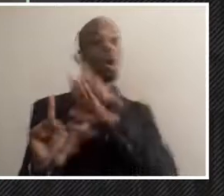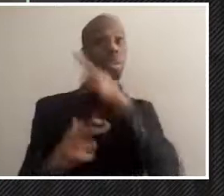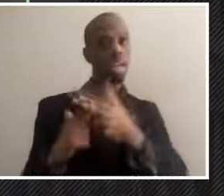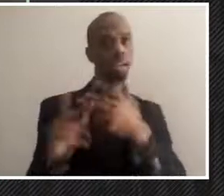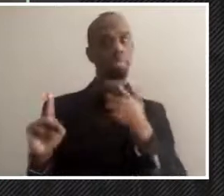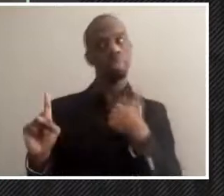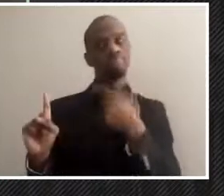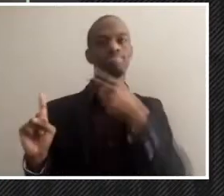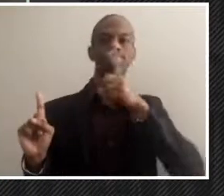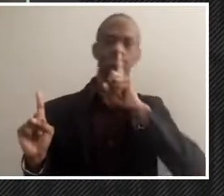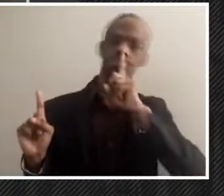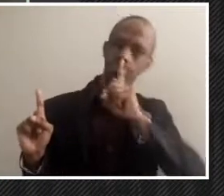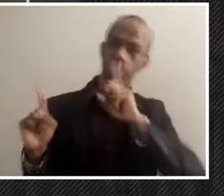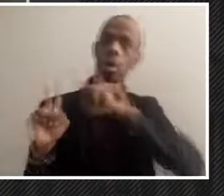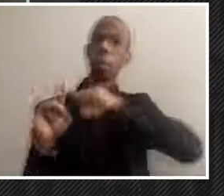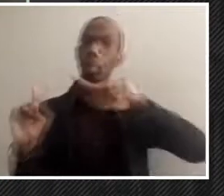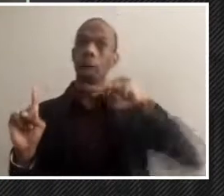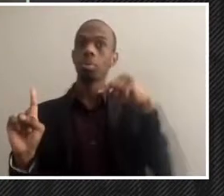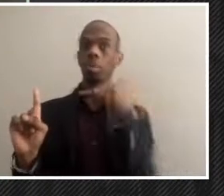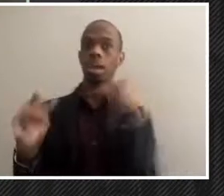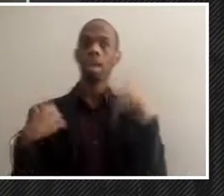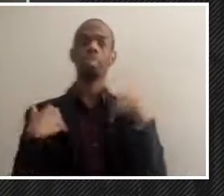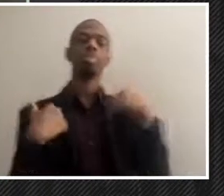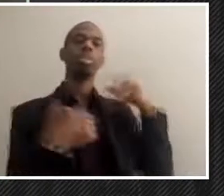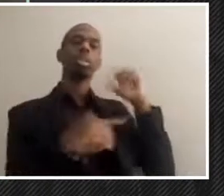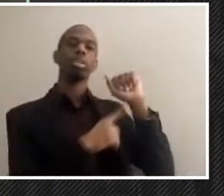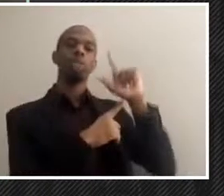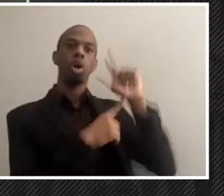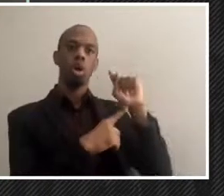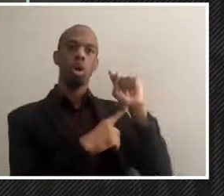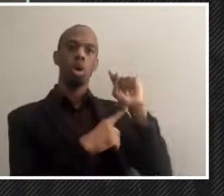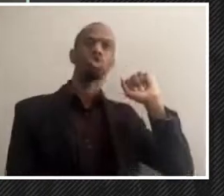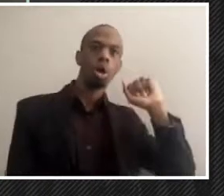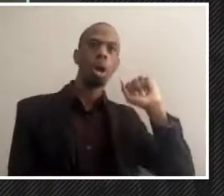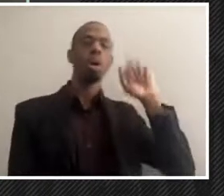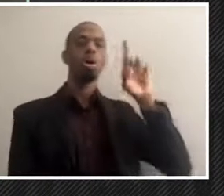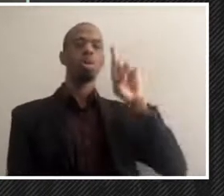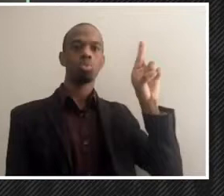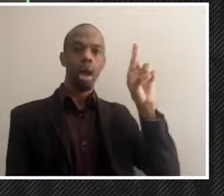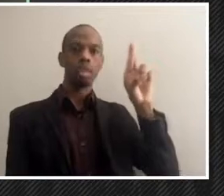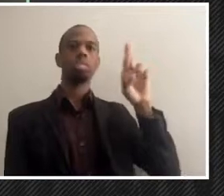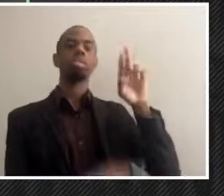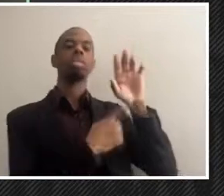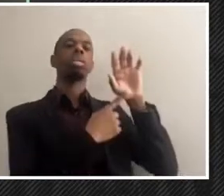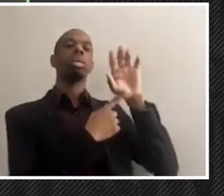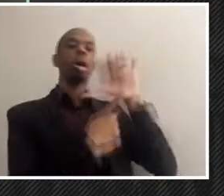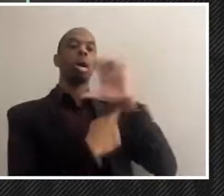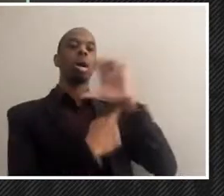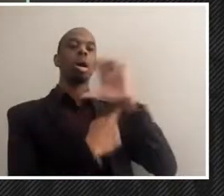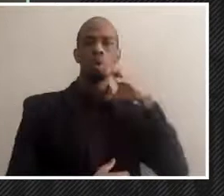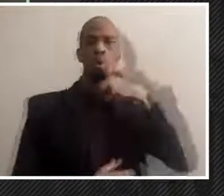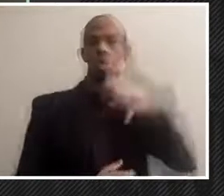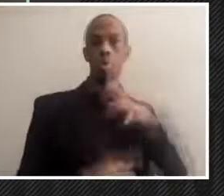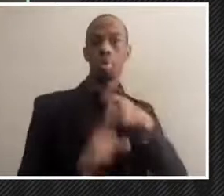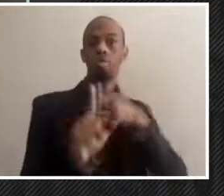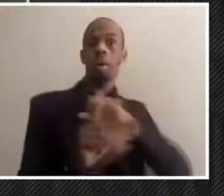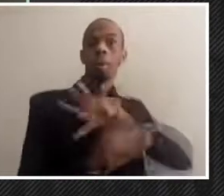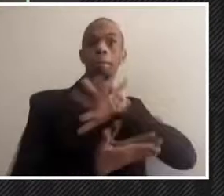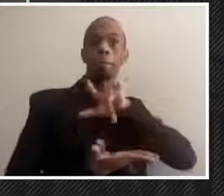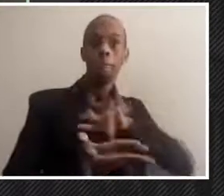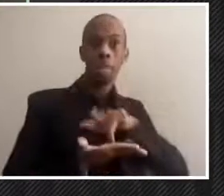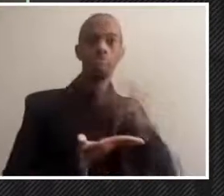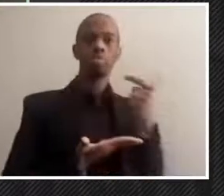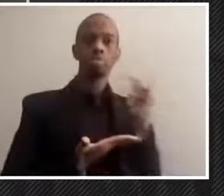ultra-right congresswoman, you know, from middle Georgia. There's a lot more people like her, right? And so like the